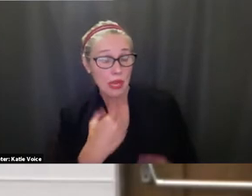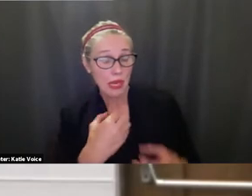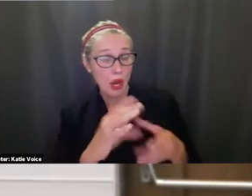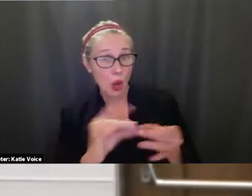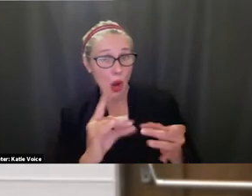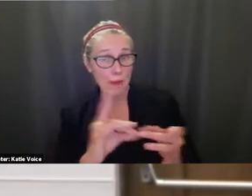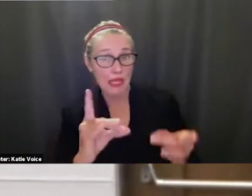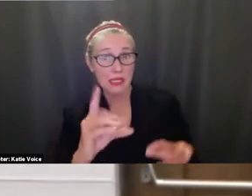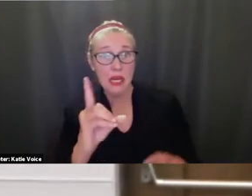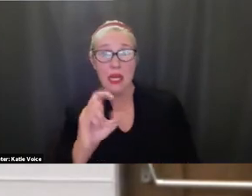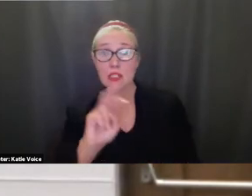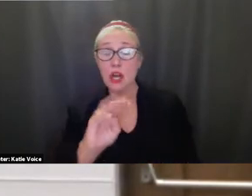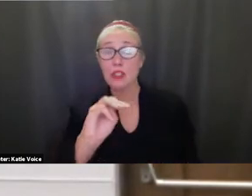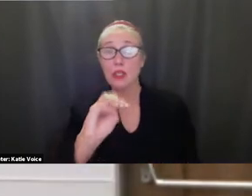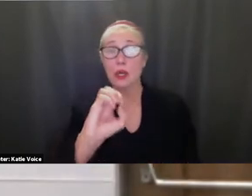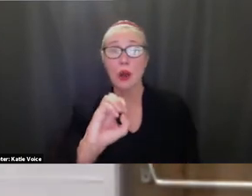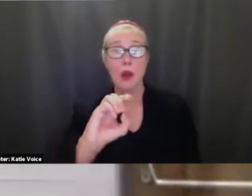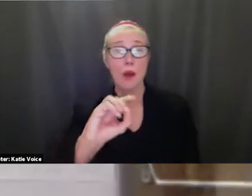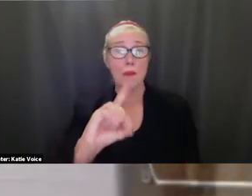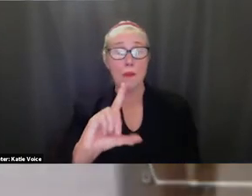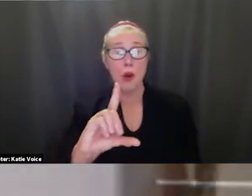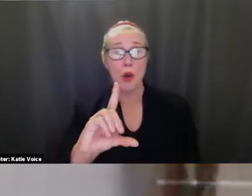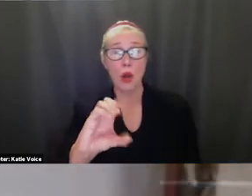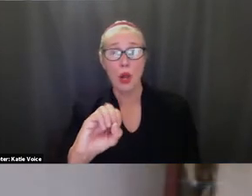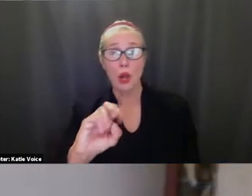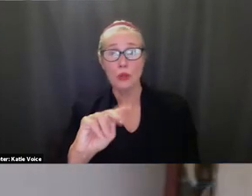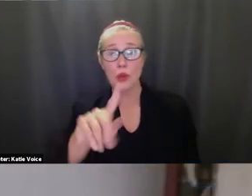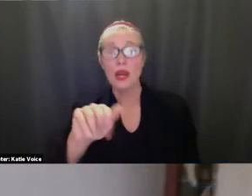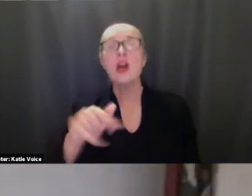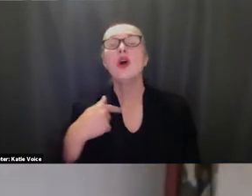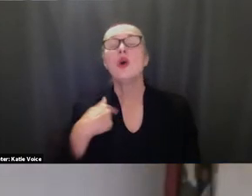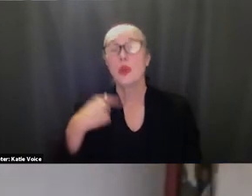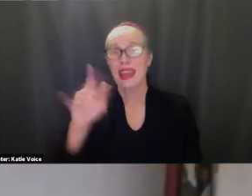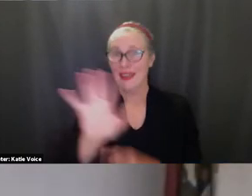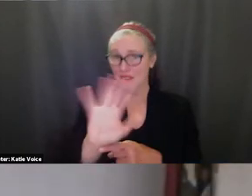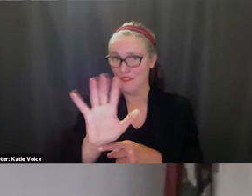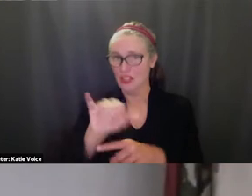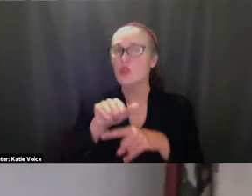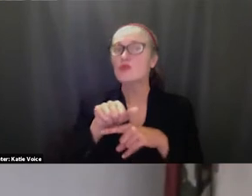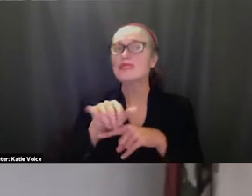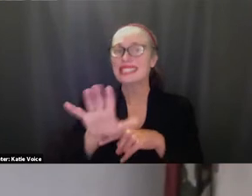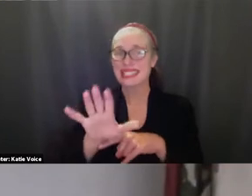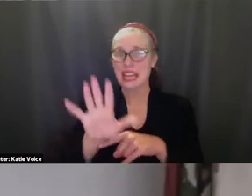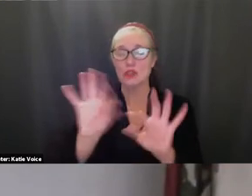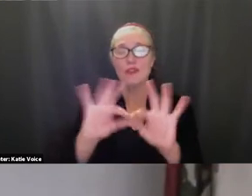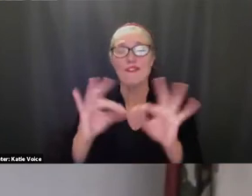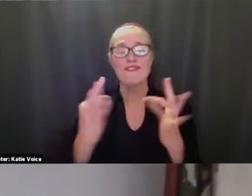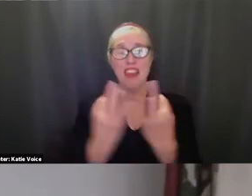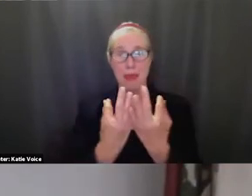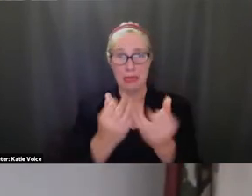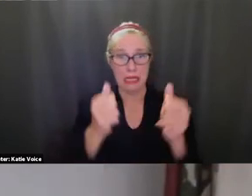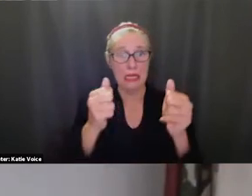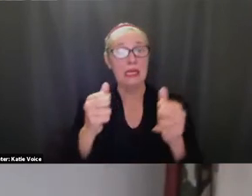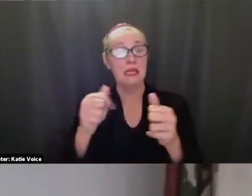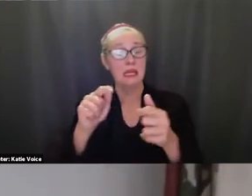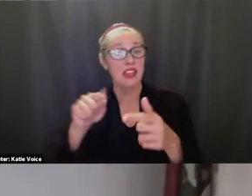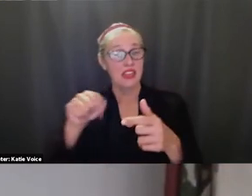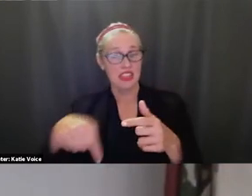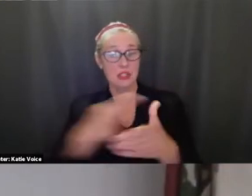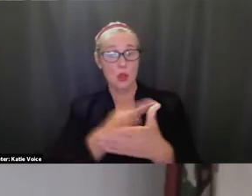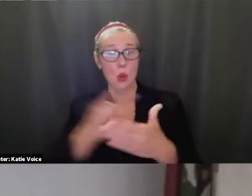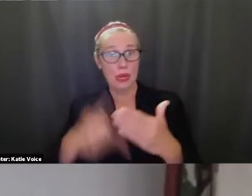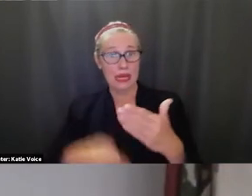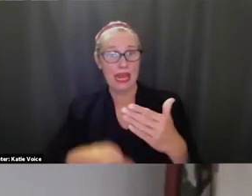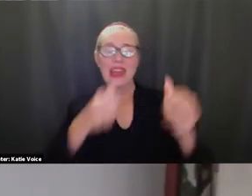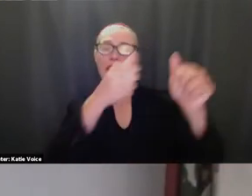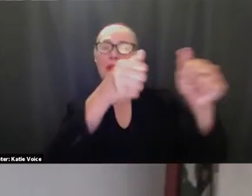i do want to just also remind us that we do have a video we sent to families this weekend that's posted on our website that also goes through the